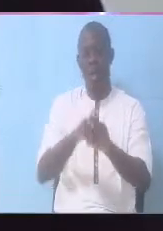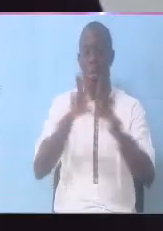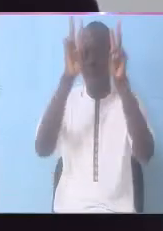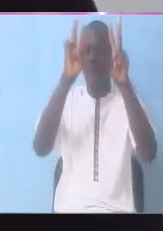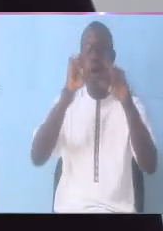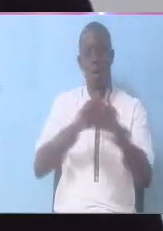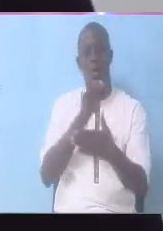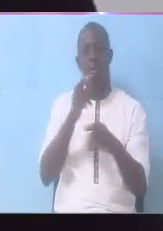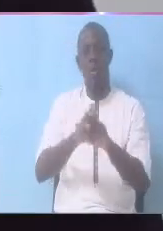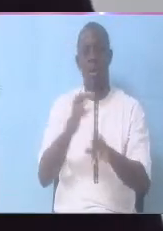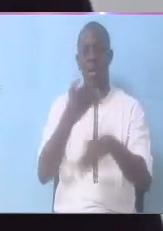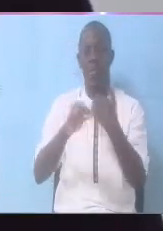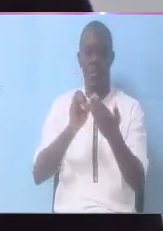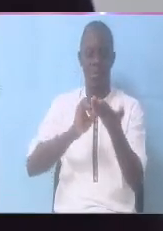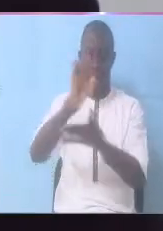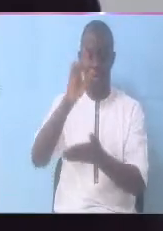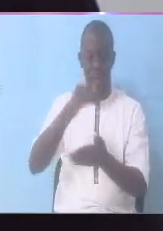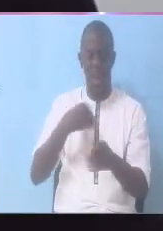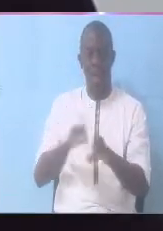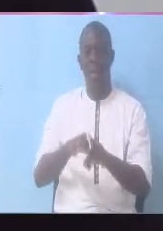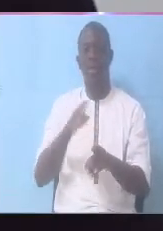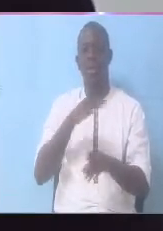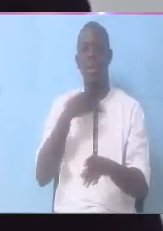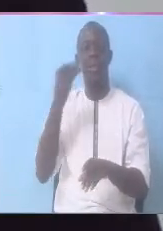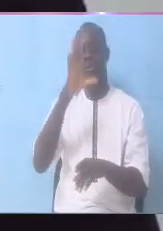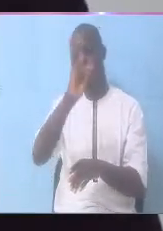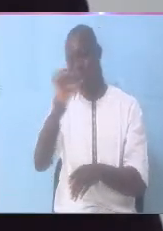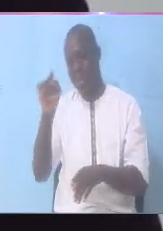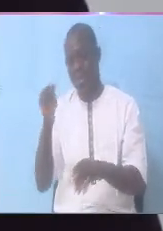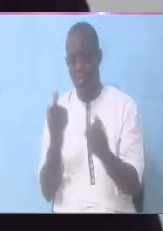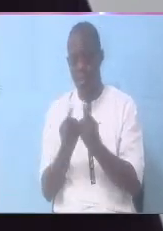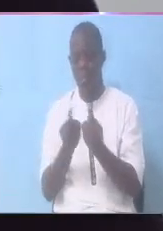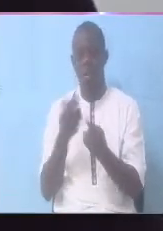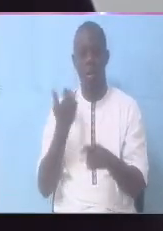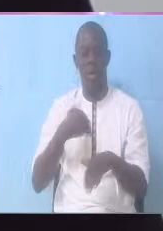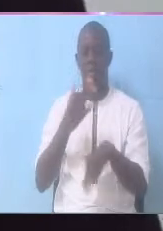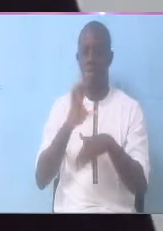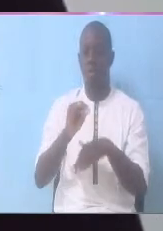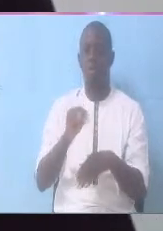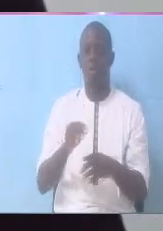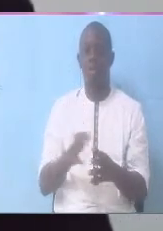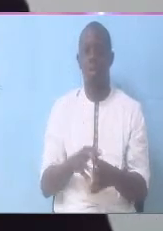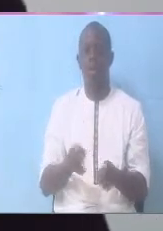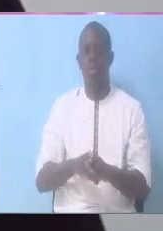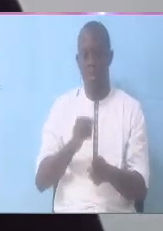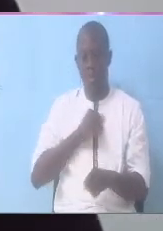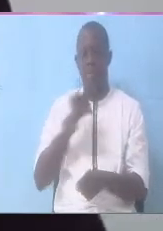know is I do receive a call to say mission accomplished. And I've seen Tumbul coming in there going with money. Yes.